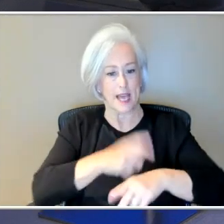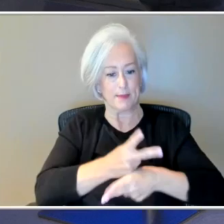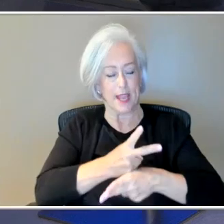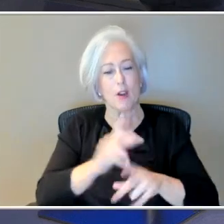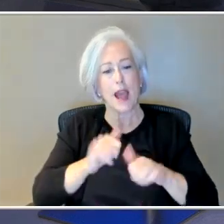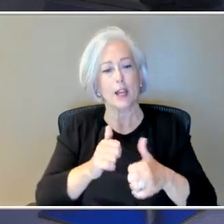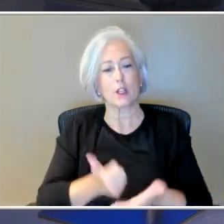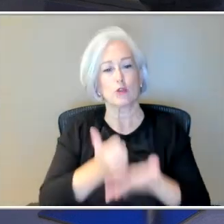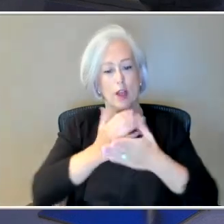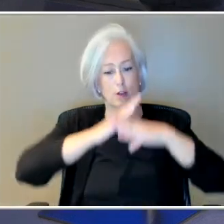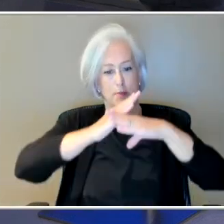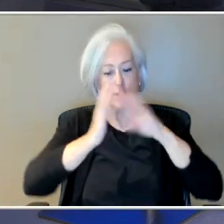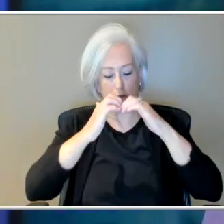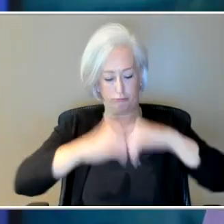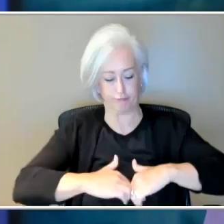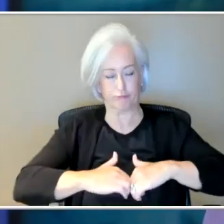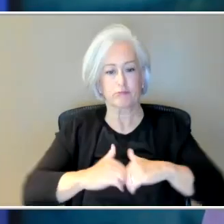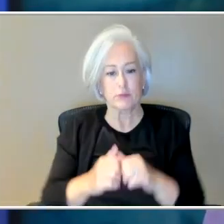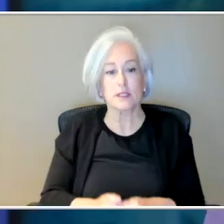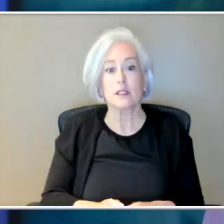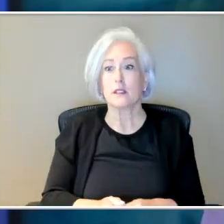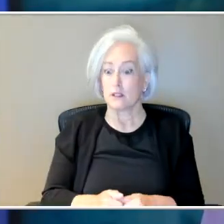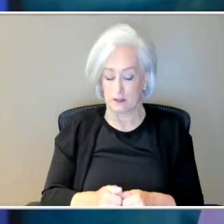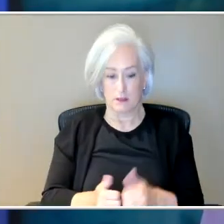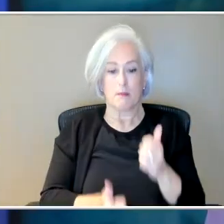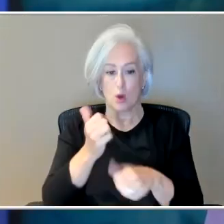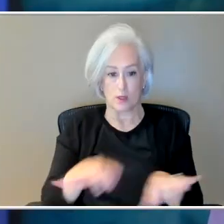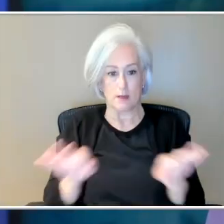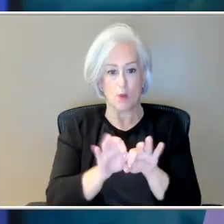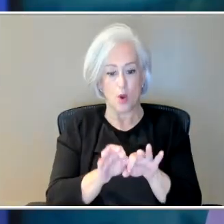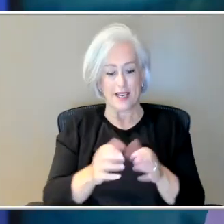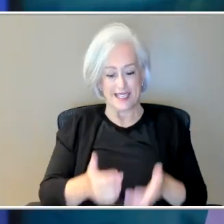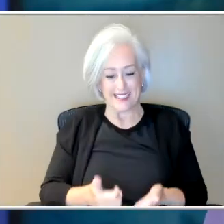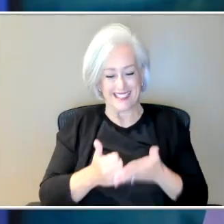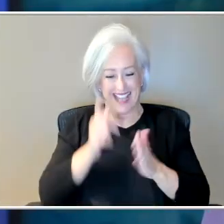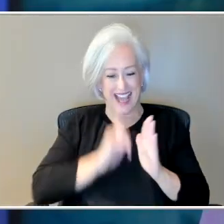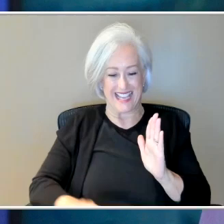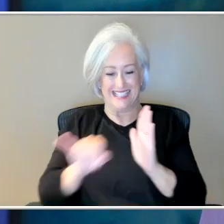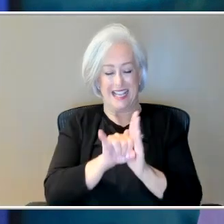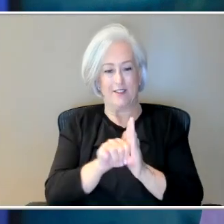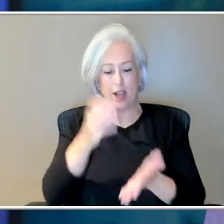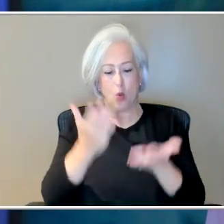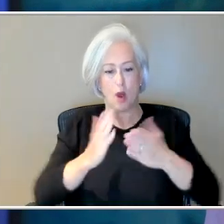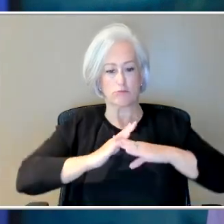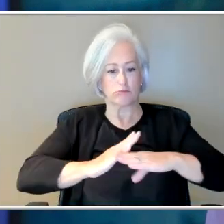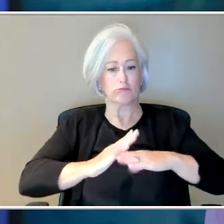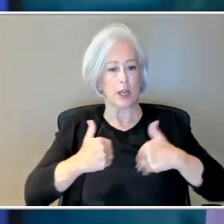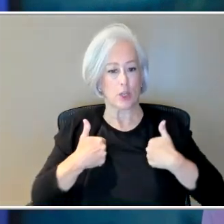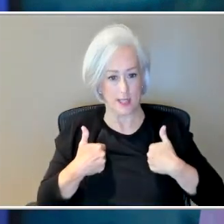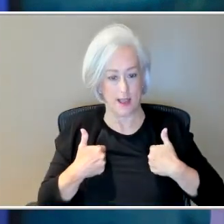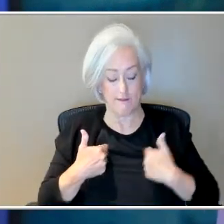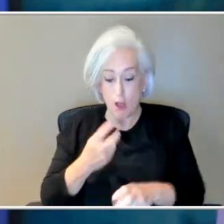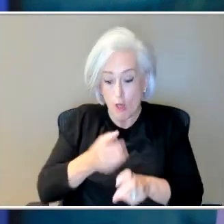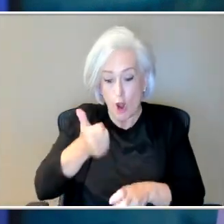Sarah? A really big step of nurse navigation is trying to identify those barriers. And sometimes the hardest part is our patients don't know their